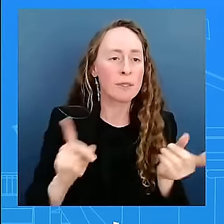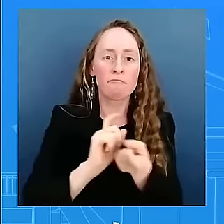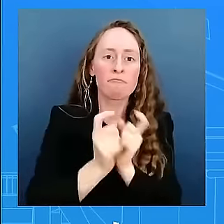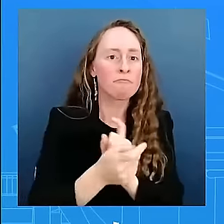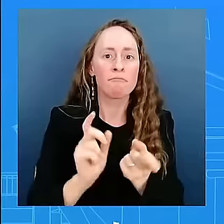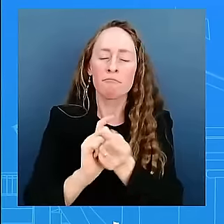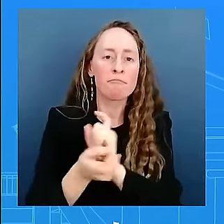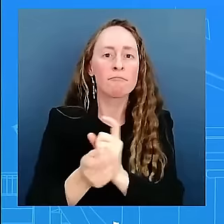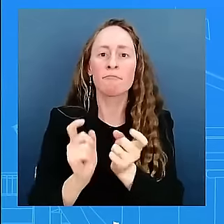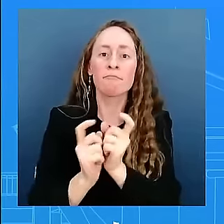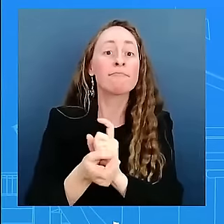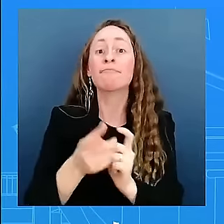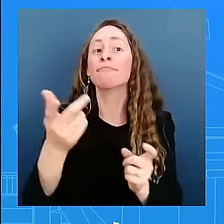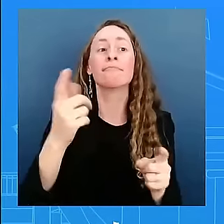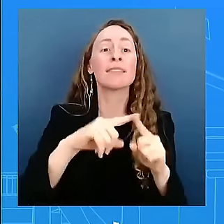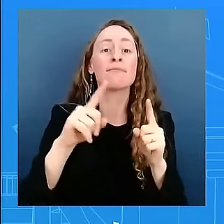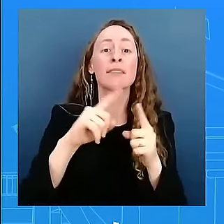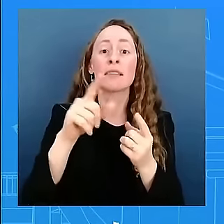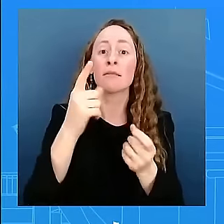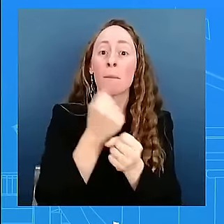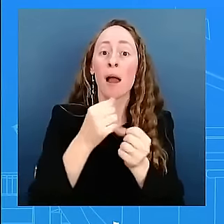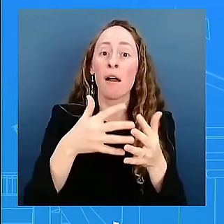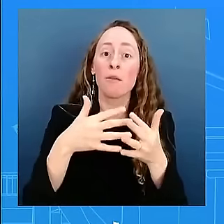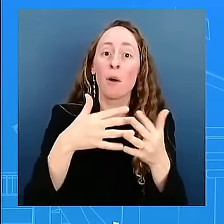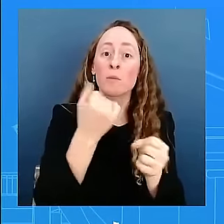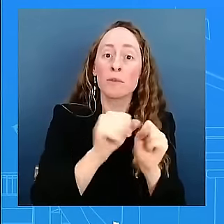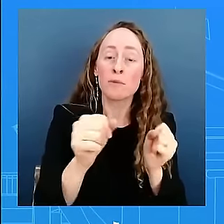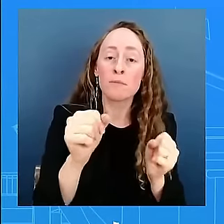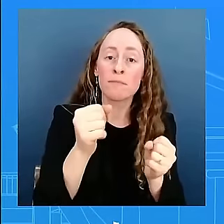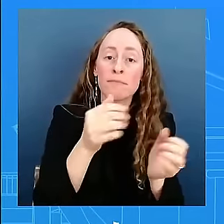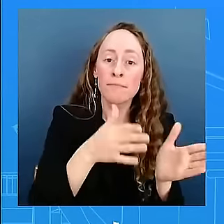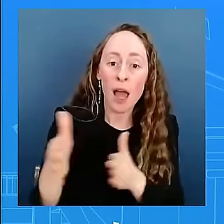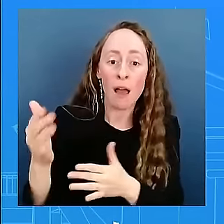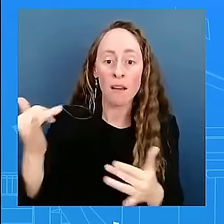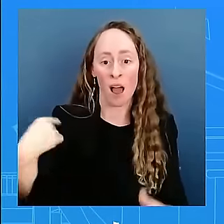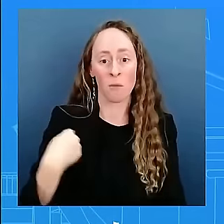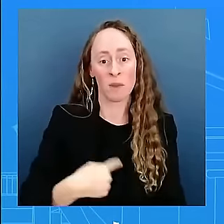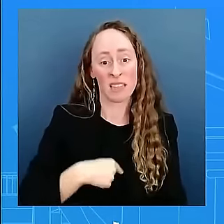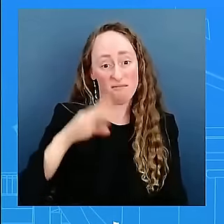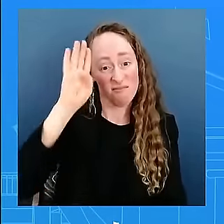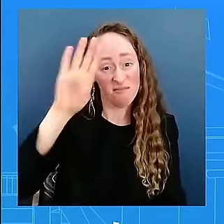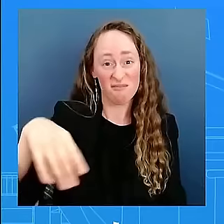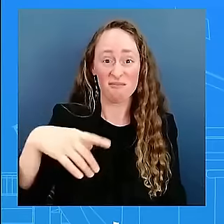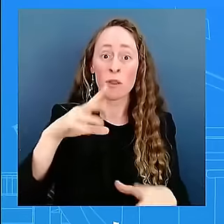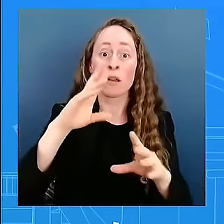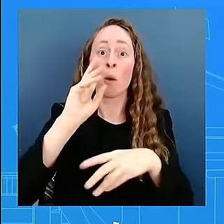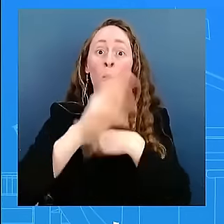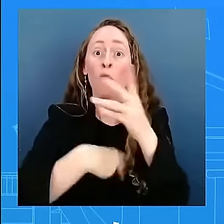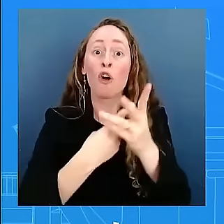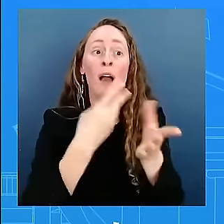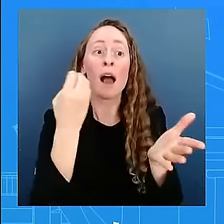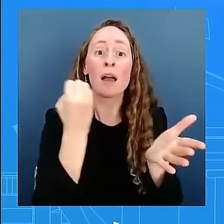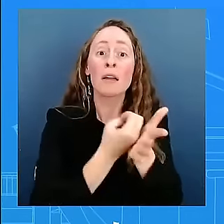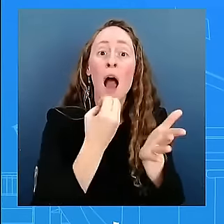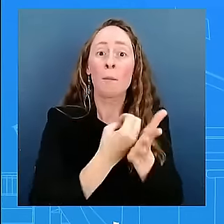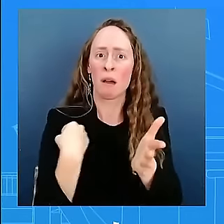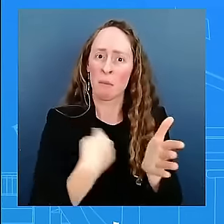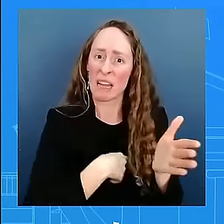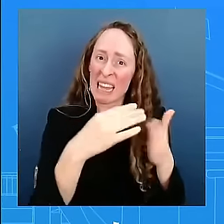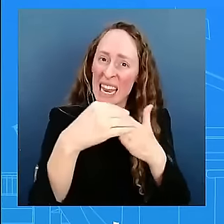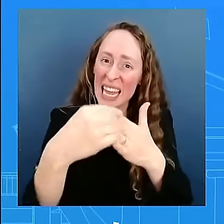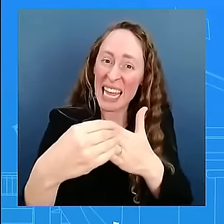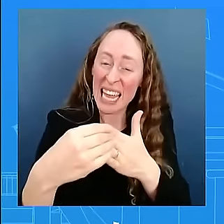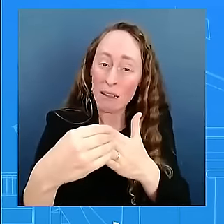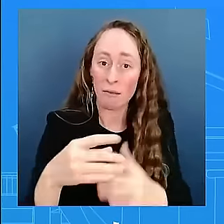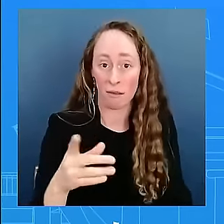around, restarted the economy. Now we're leading in the world on that. Again, no Republicans voted for the American Rescue Plan. You think about the Inflation Reduction Act,